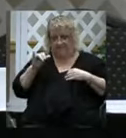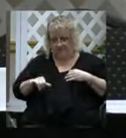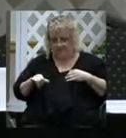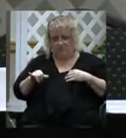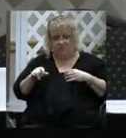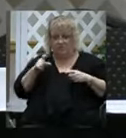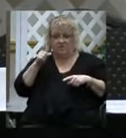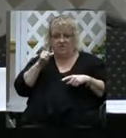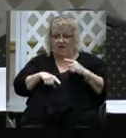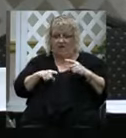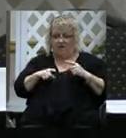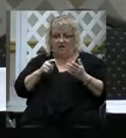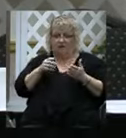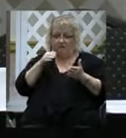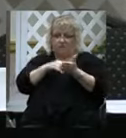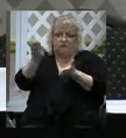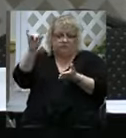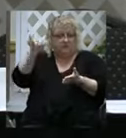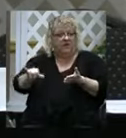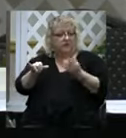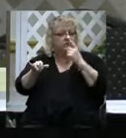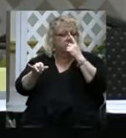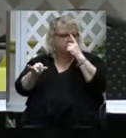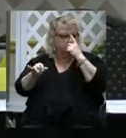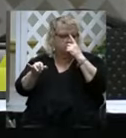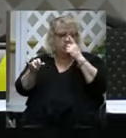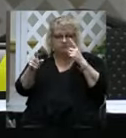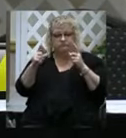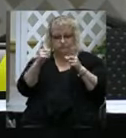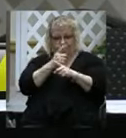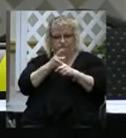we won't bounce that. So we